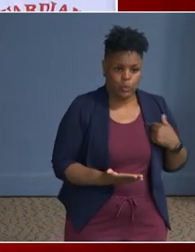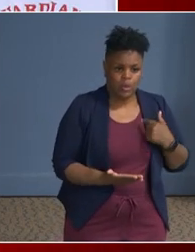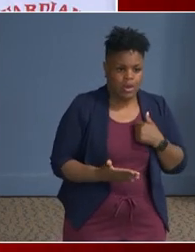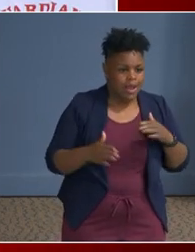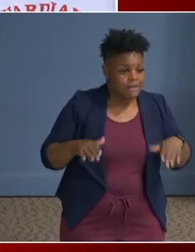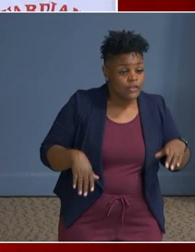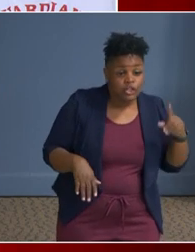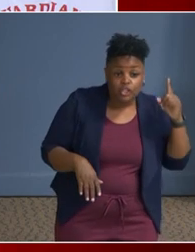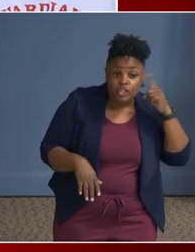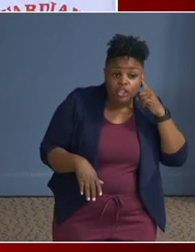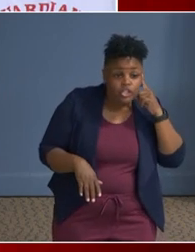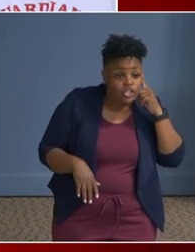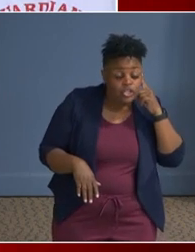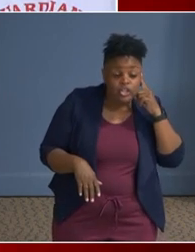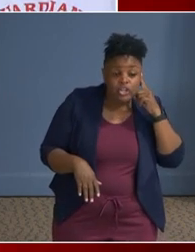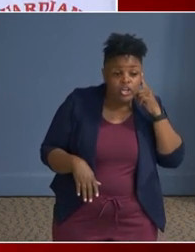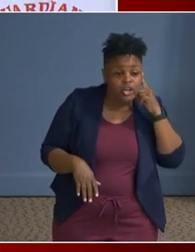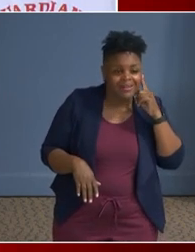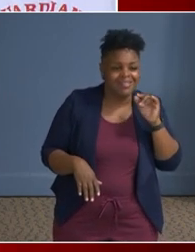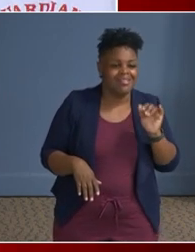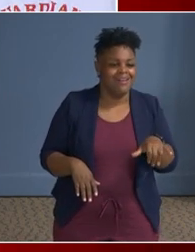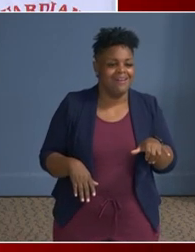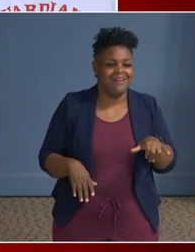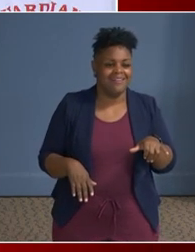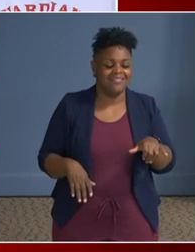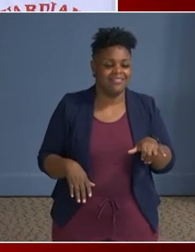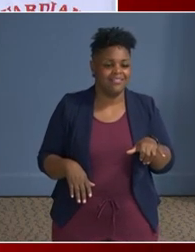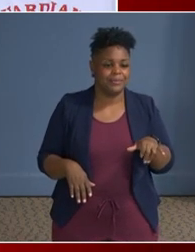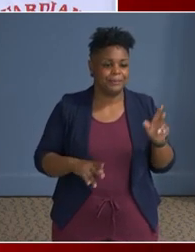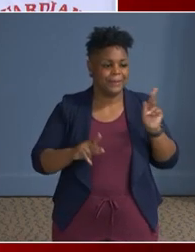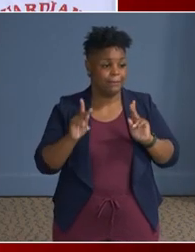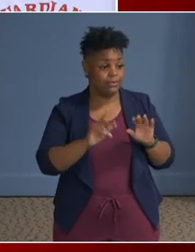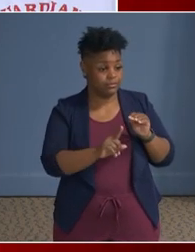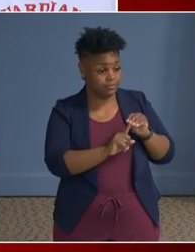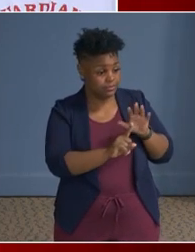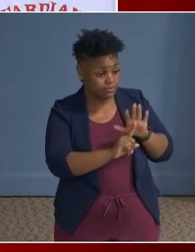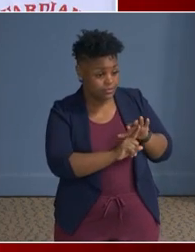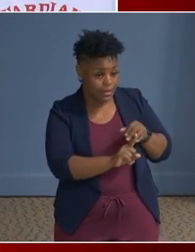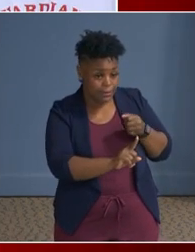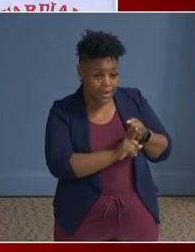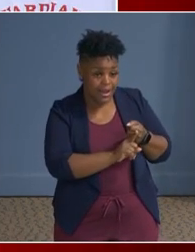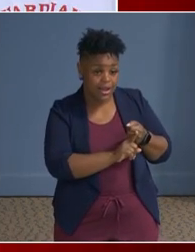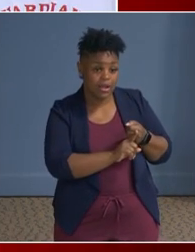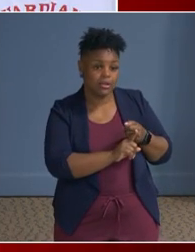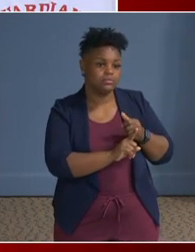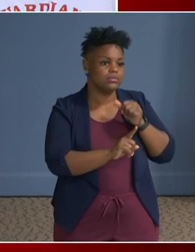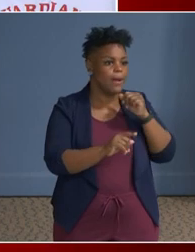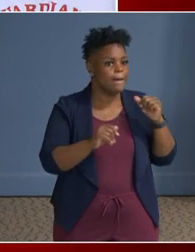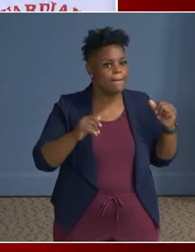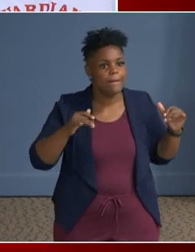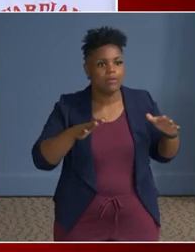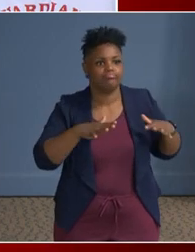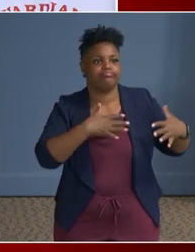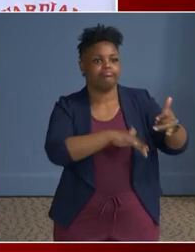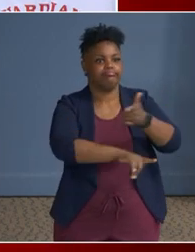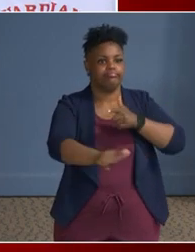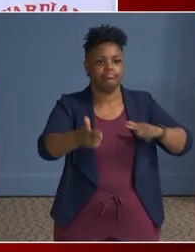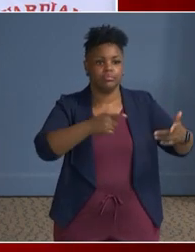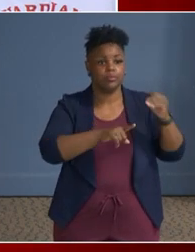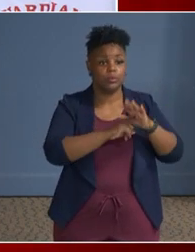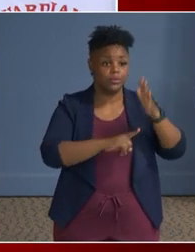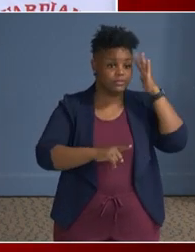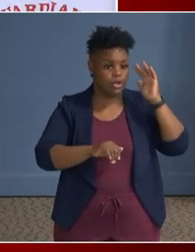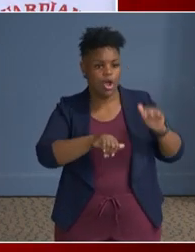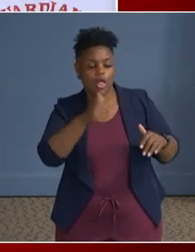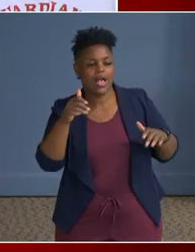that their exposure is being associated with mass gatherings, but other activities. We continue to monitor that. So